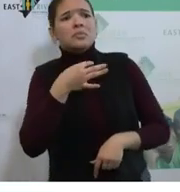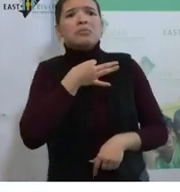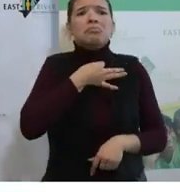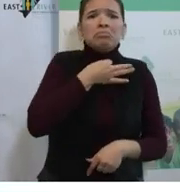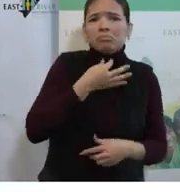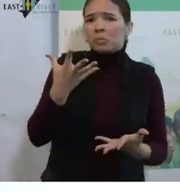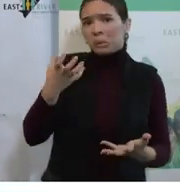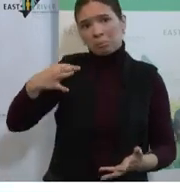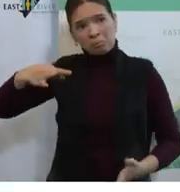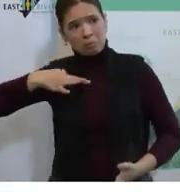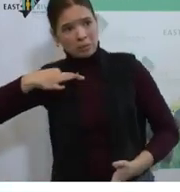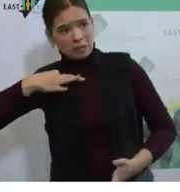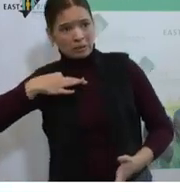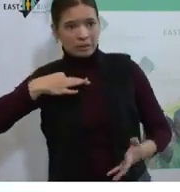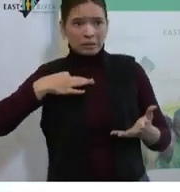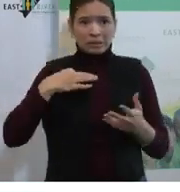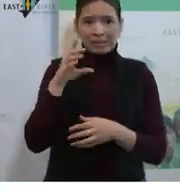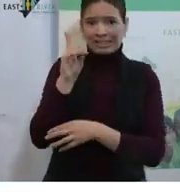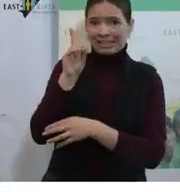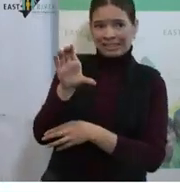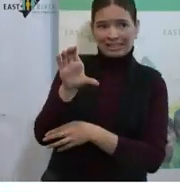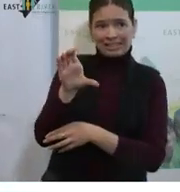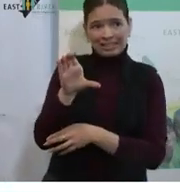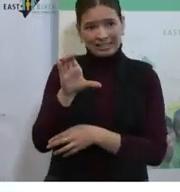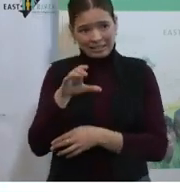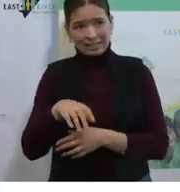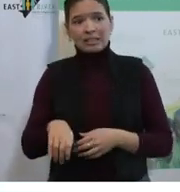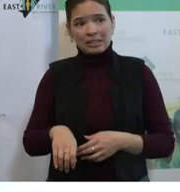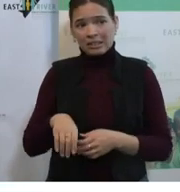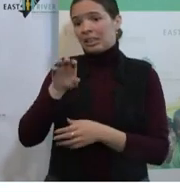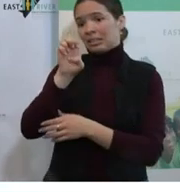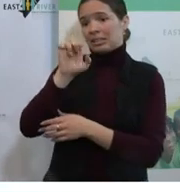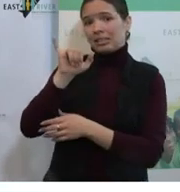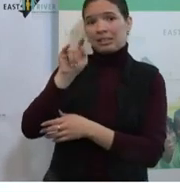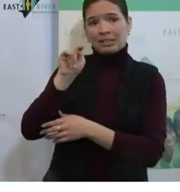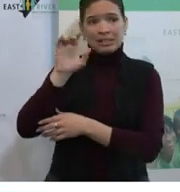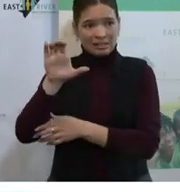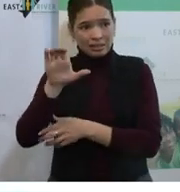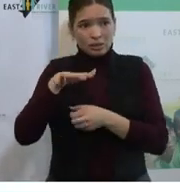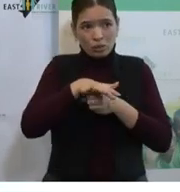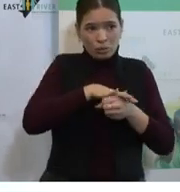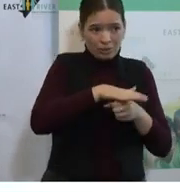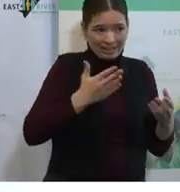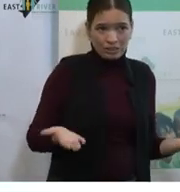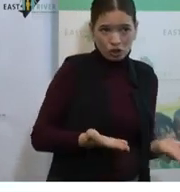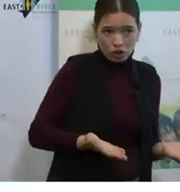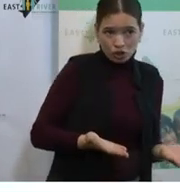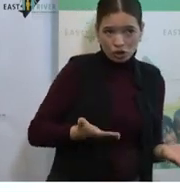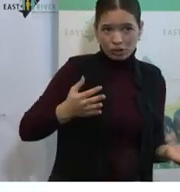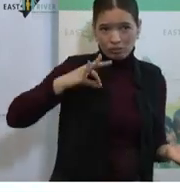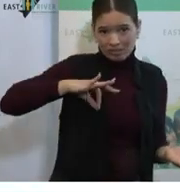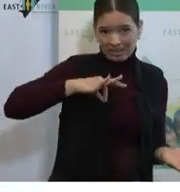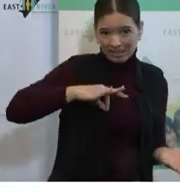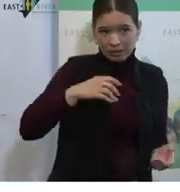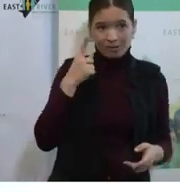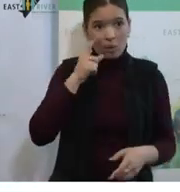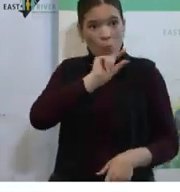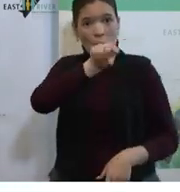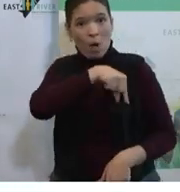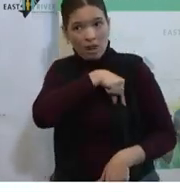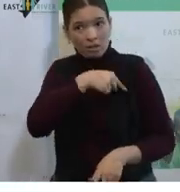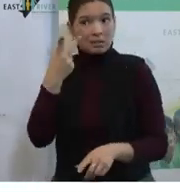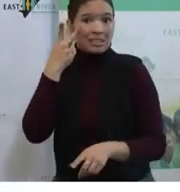you qualify for the federal EITC and did not claim the district low income tax credit, then